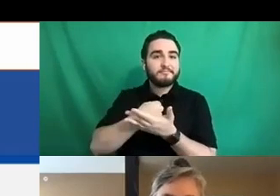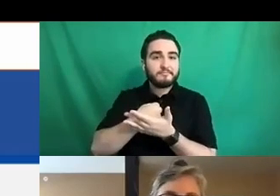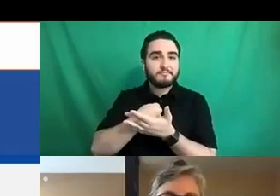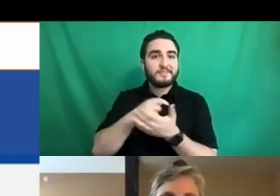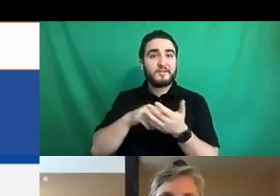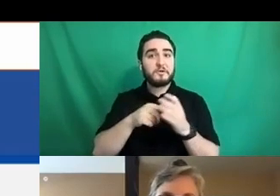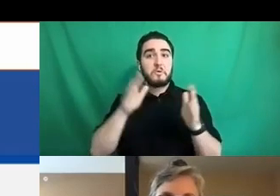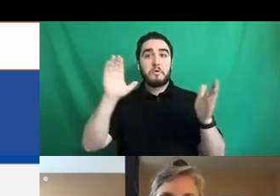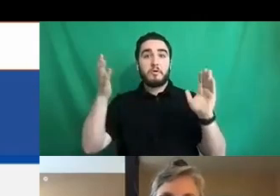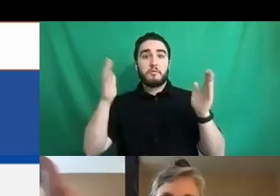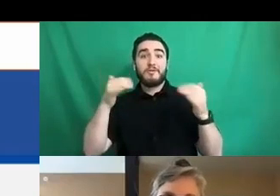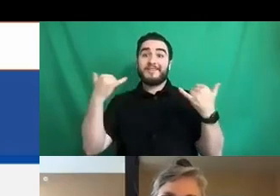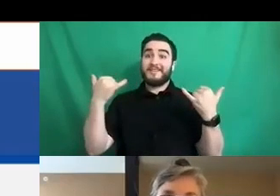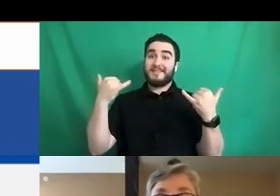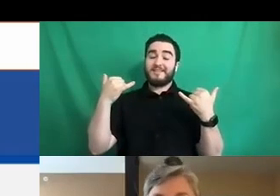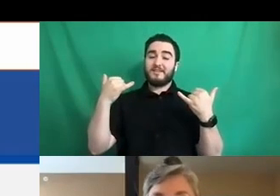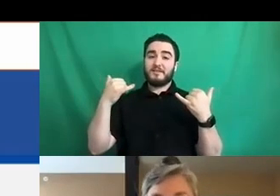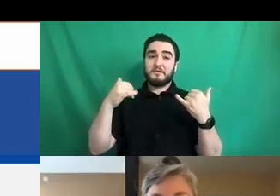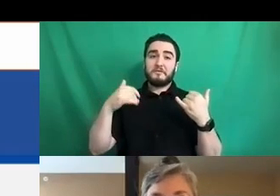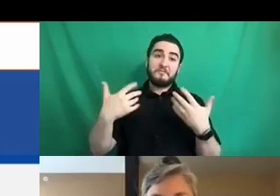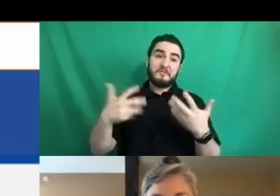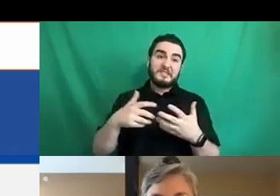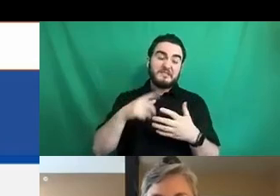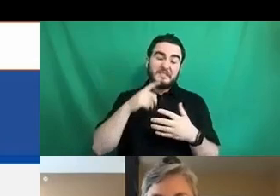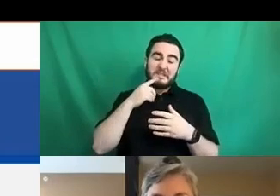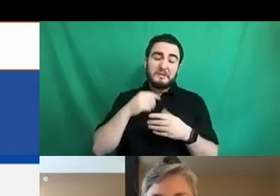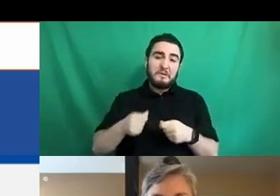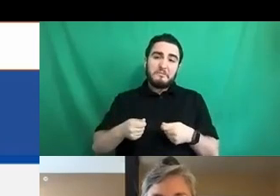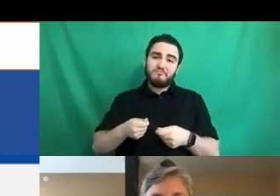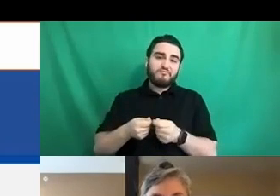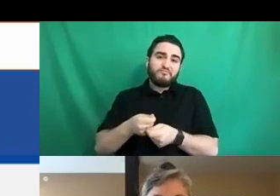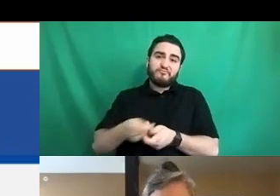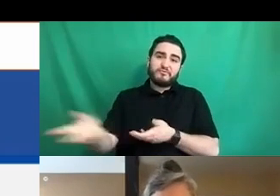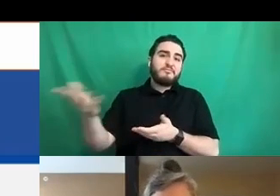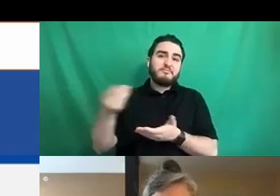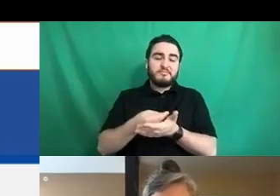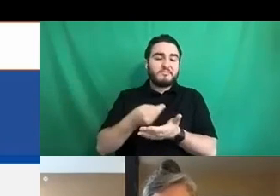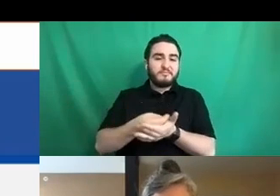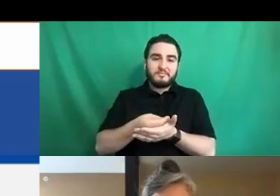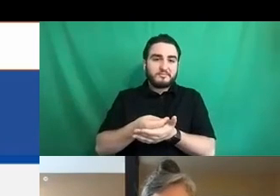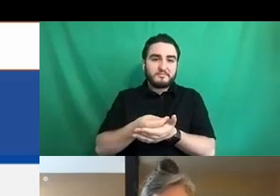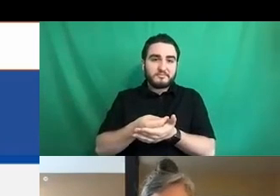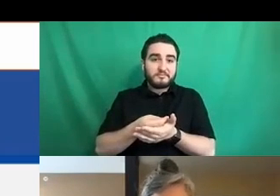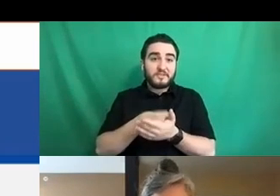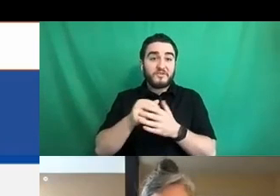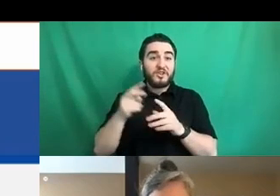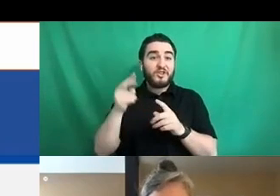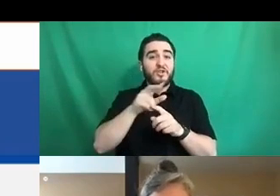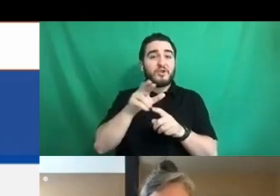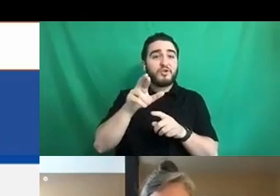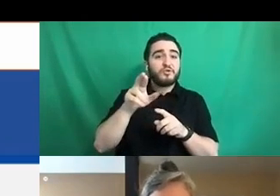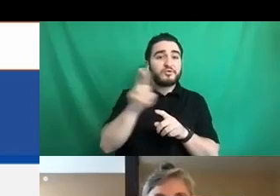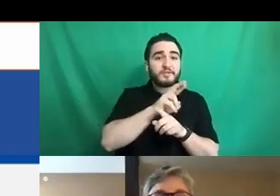money that they're spending right now is essentially bleeding money, right? That's going down the drain. And if you look at that right-hand side,